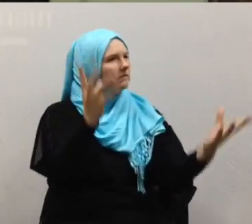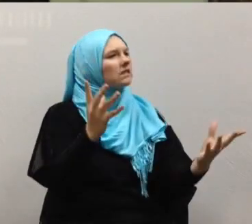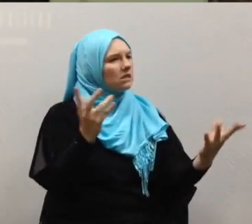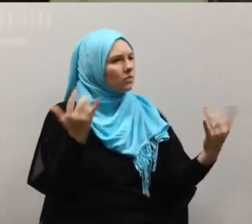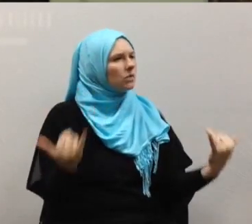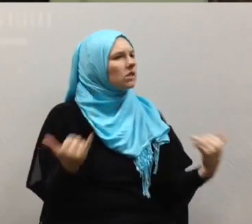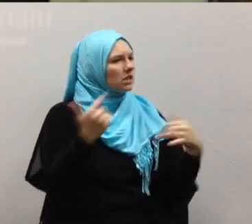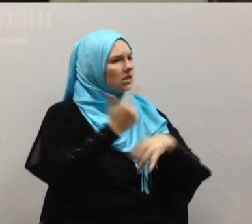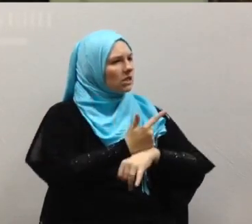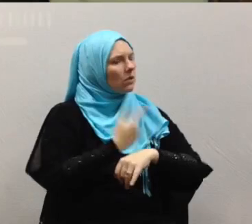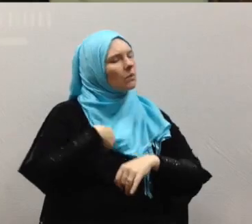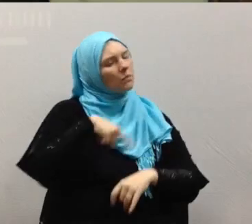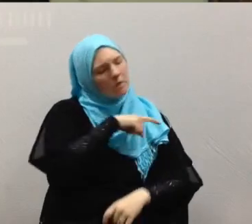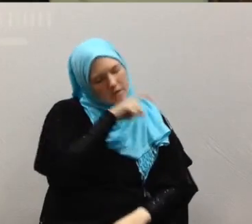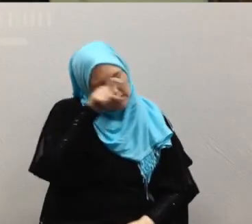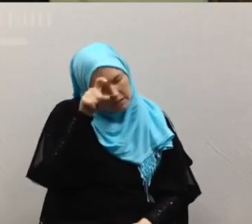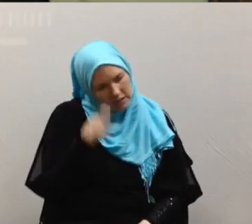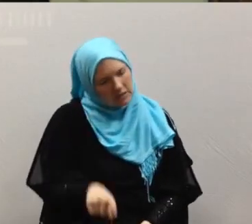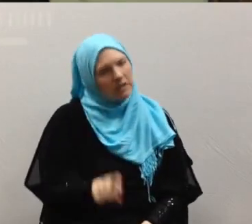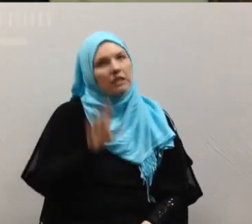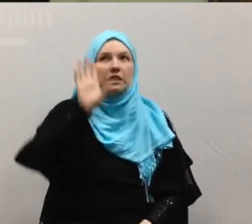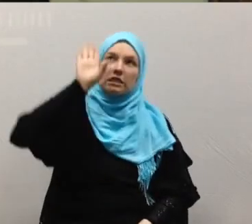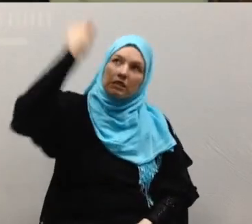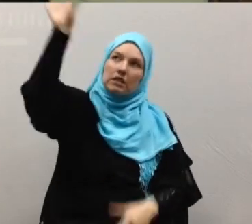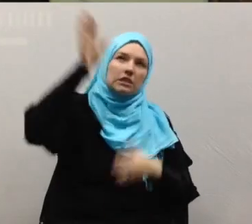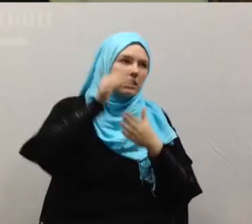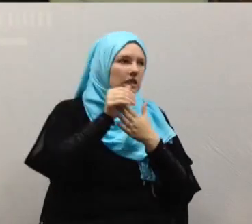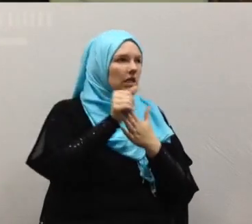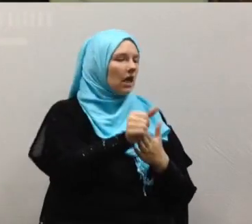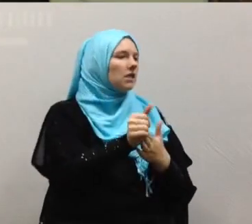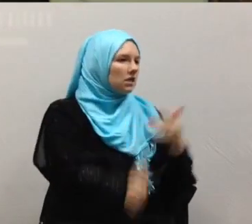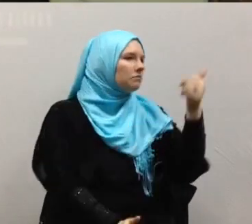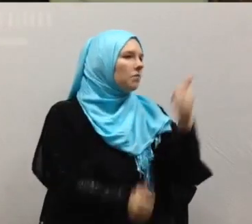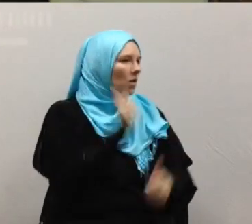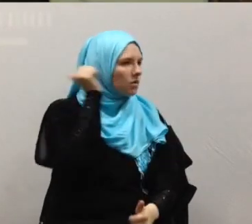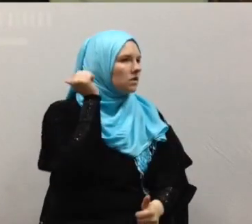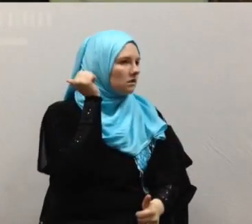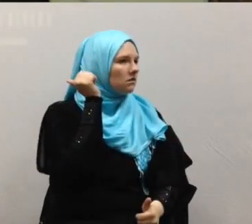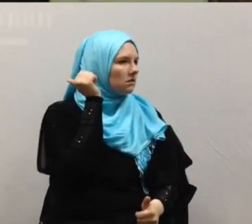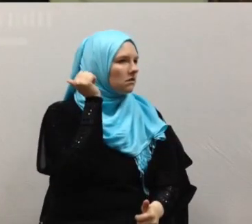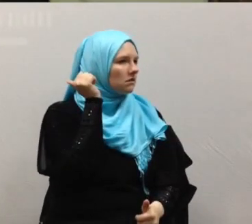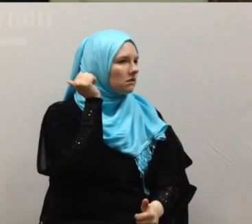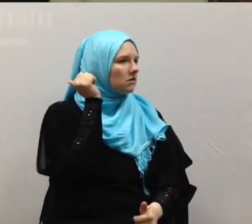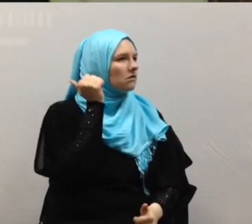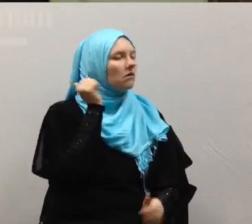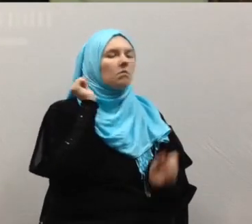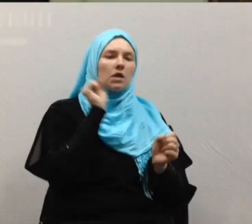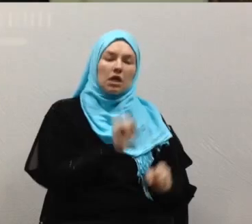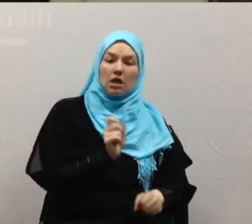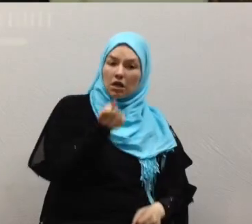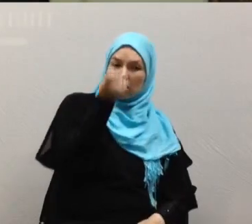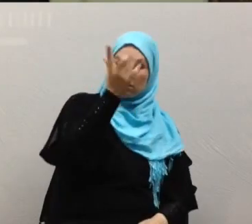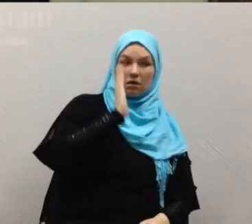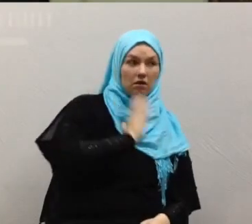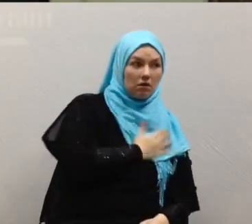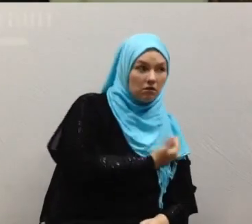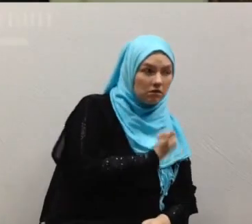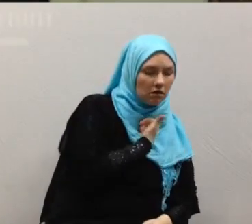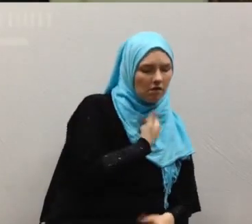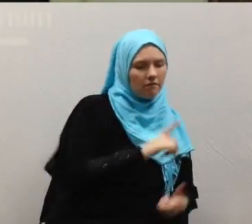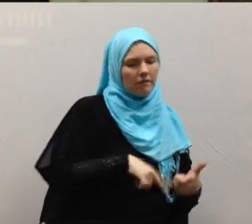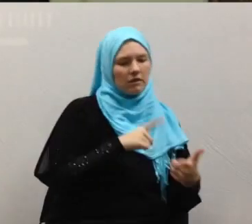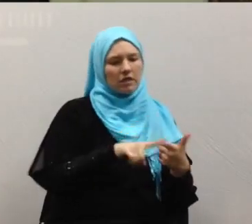most to understand ourselves, to understand our choices, and to help